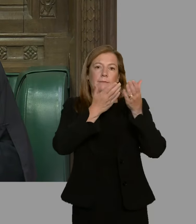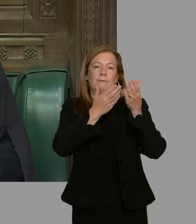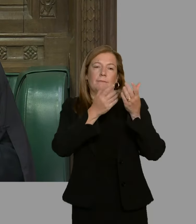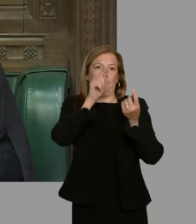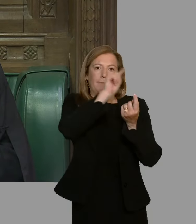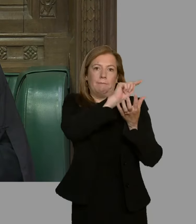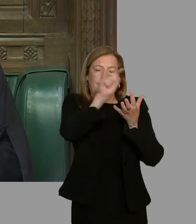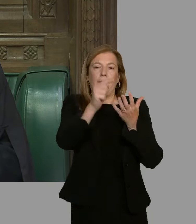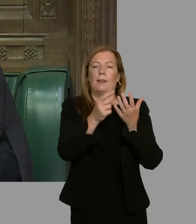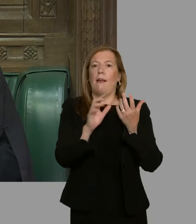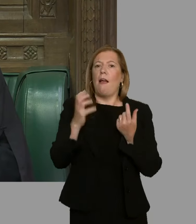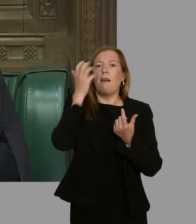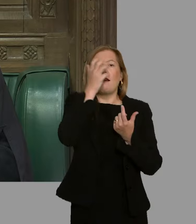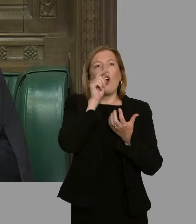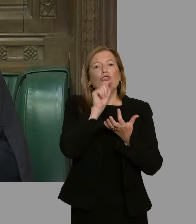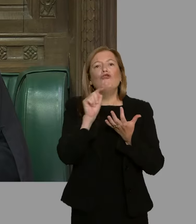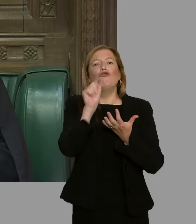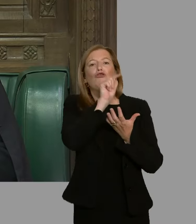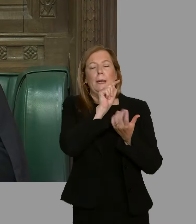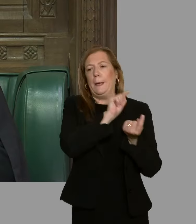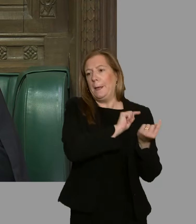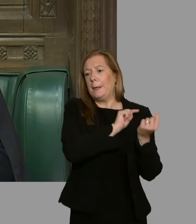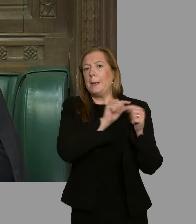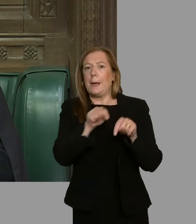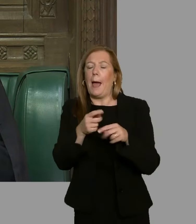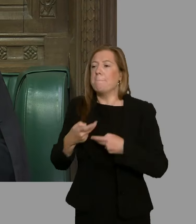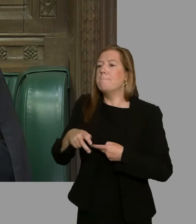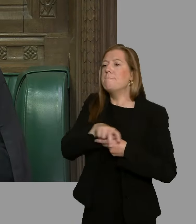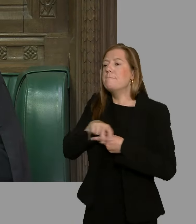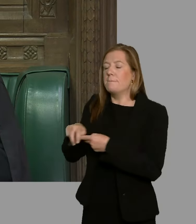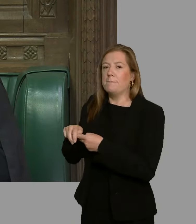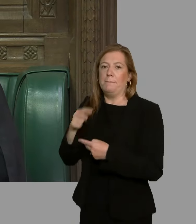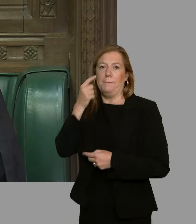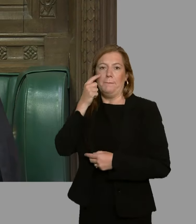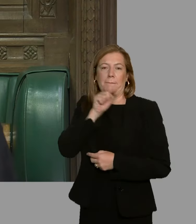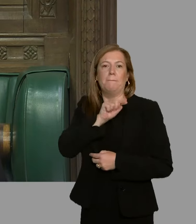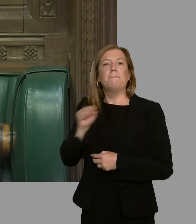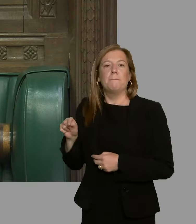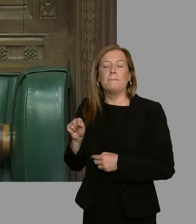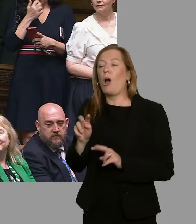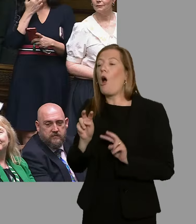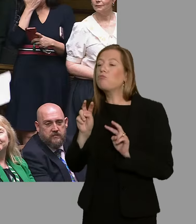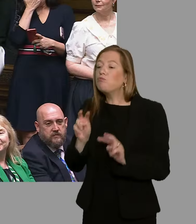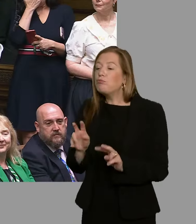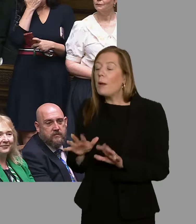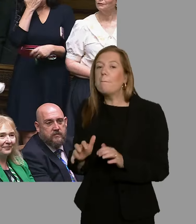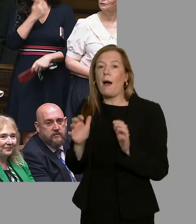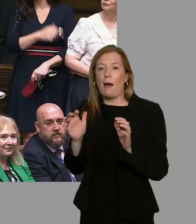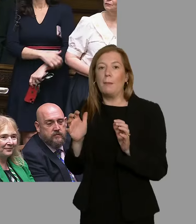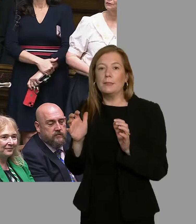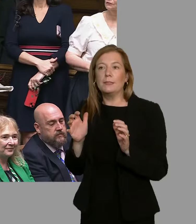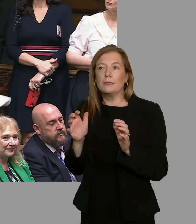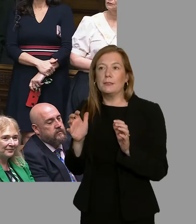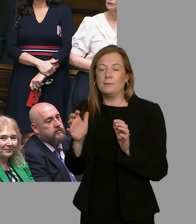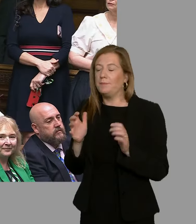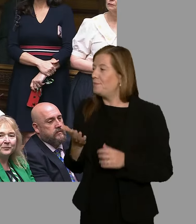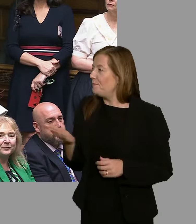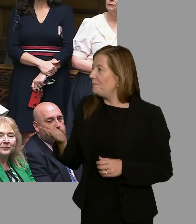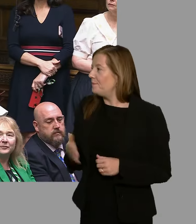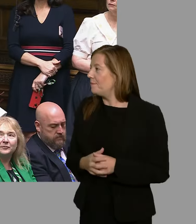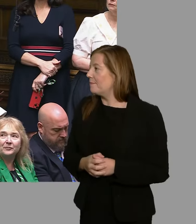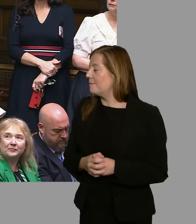Islands, Gibraltar, Montserrat and St Helena. Lorraine Beavers. Thank you, Mr